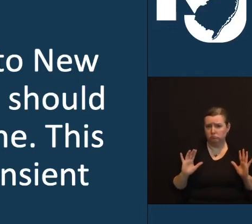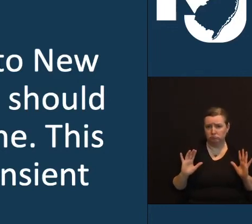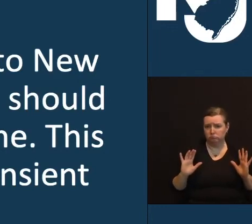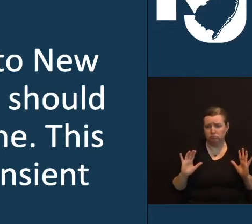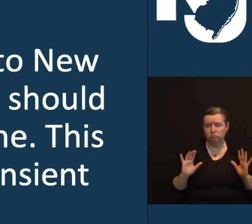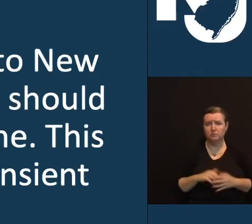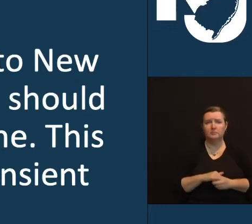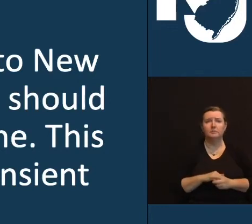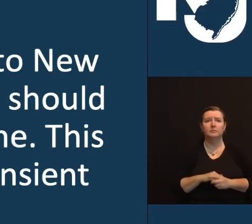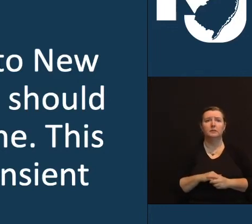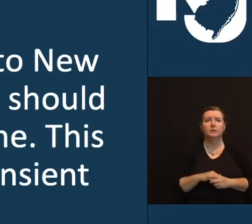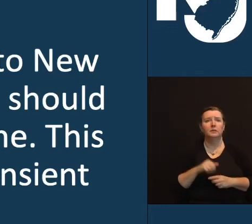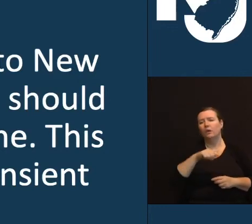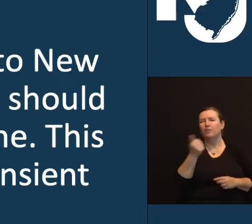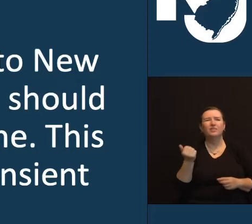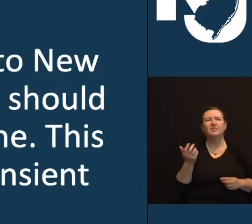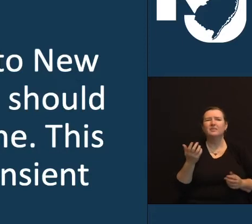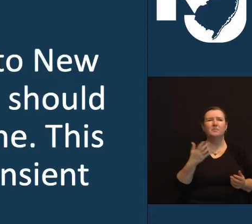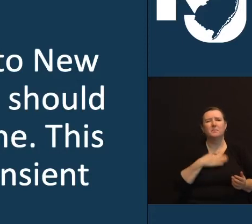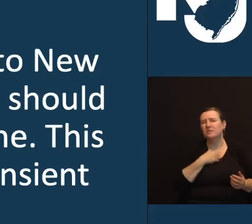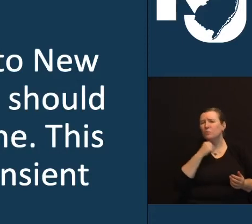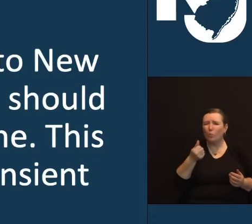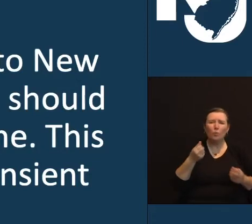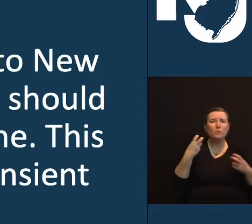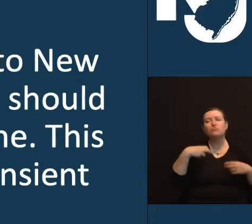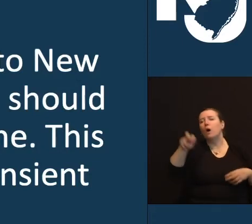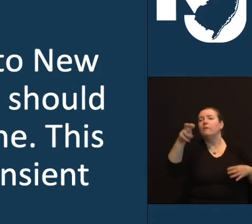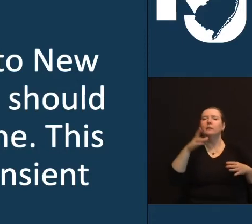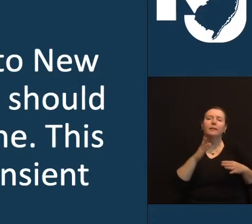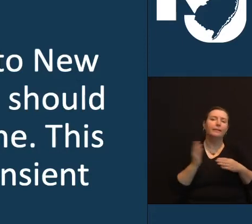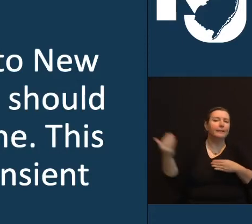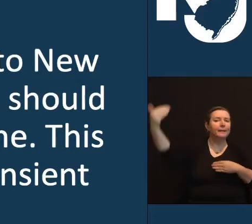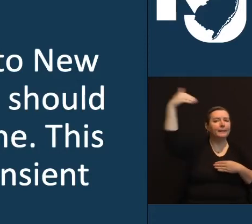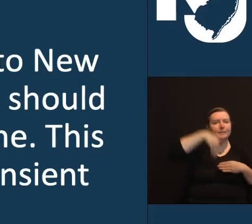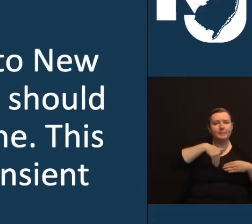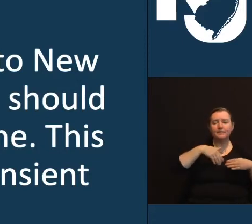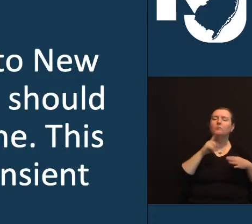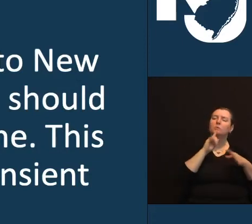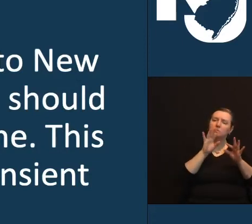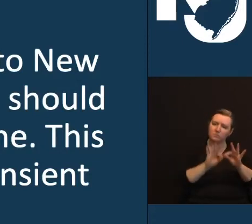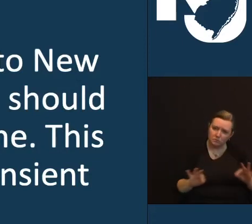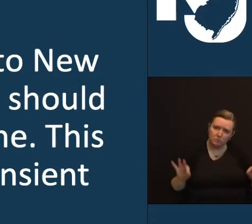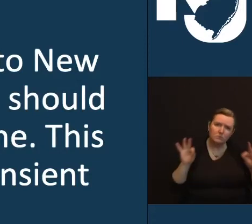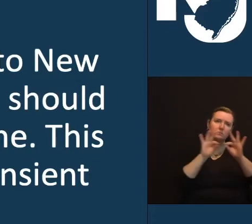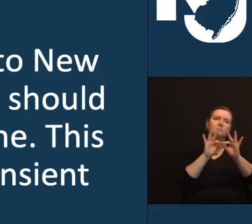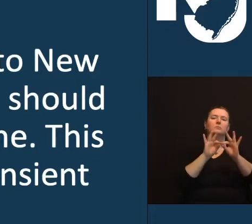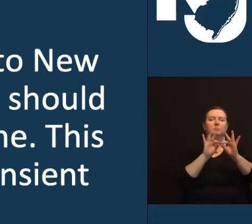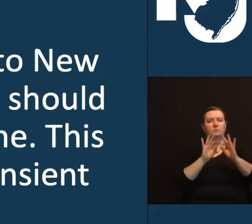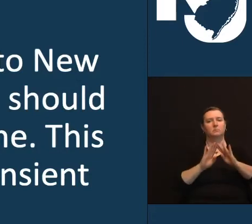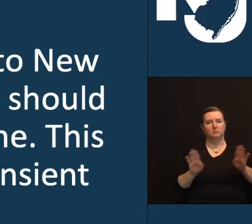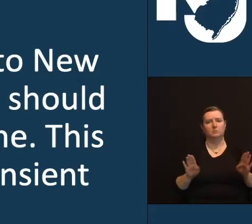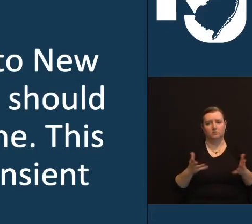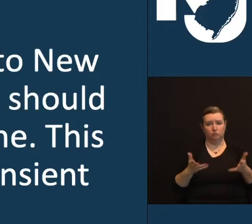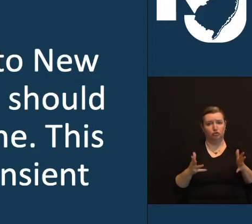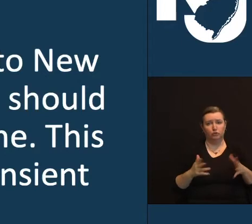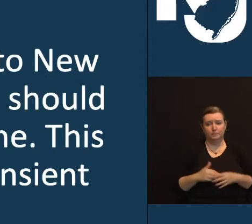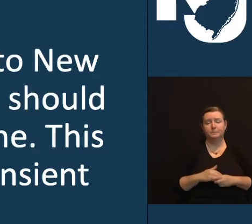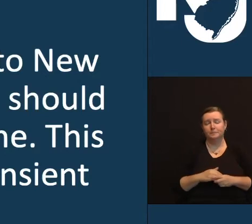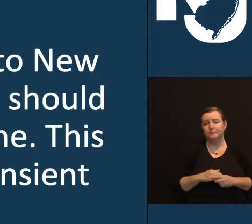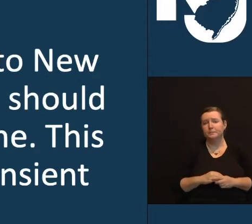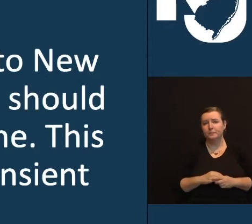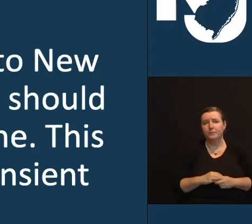asking everyone to simply not travel unless it is for an essential purpose. We can never